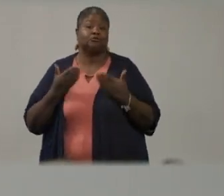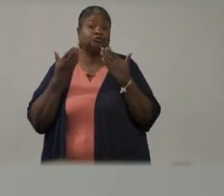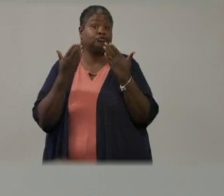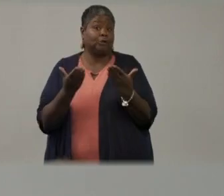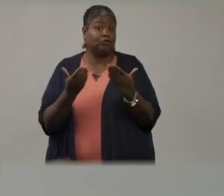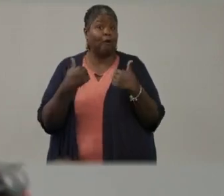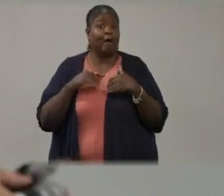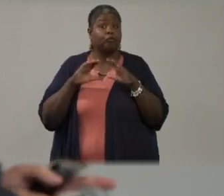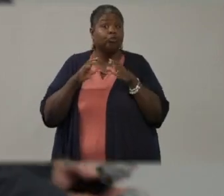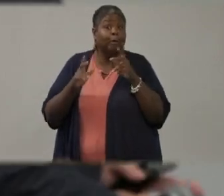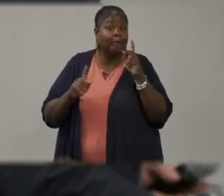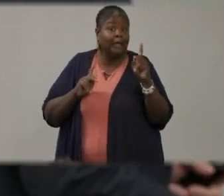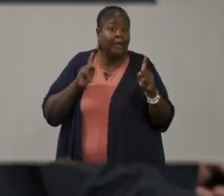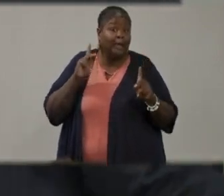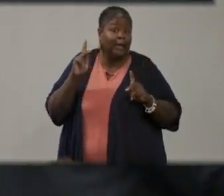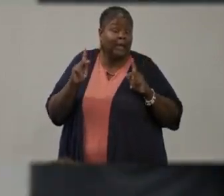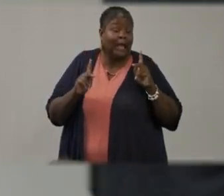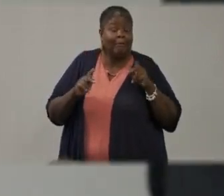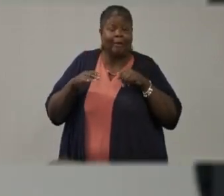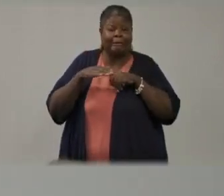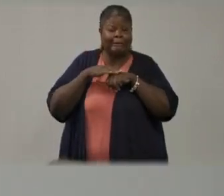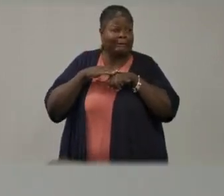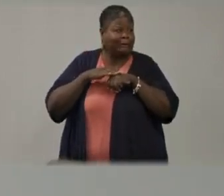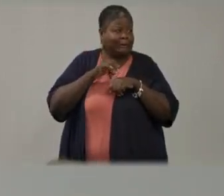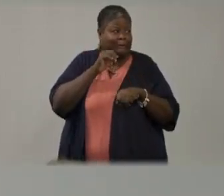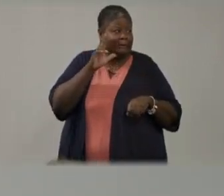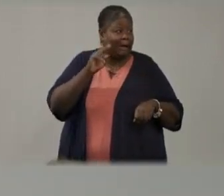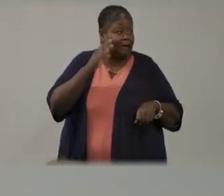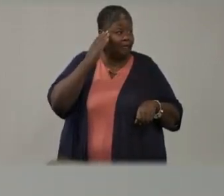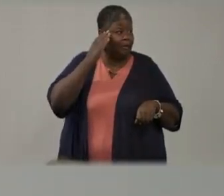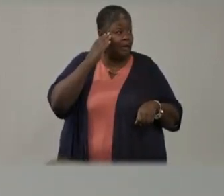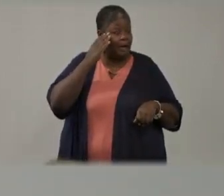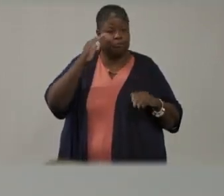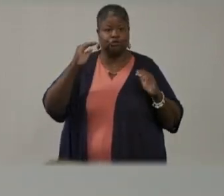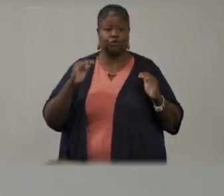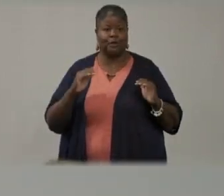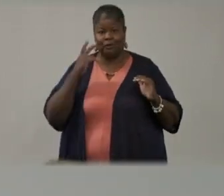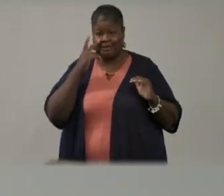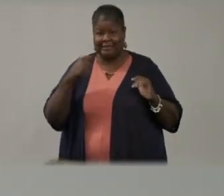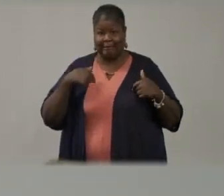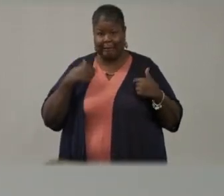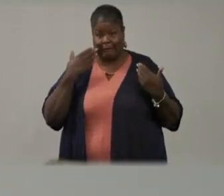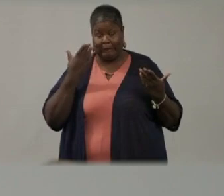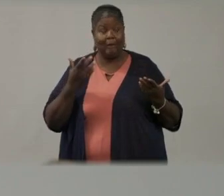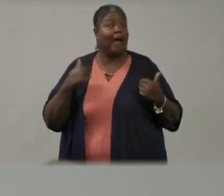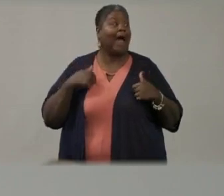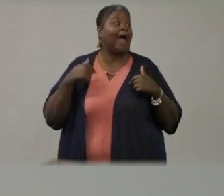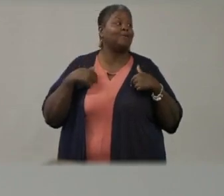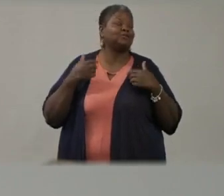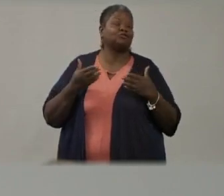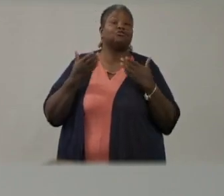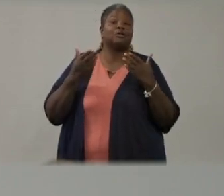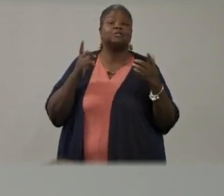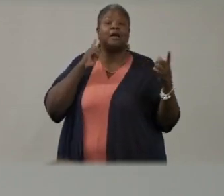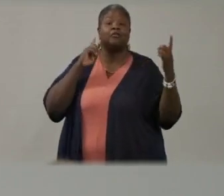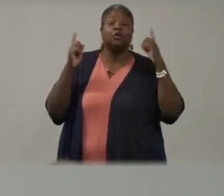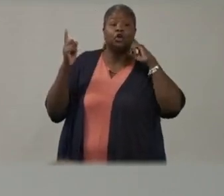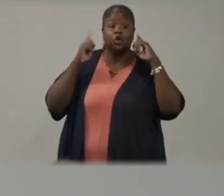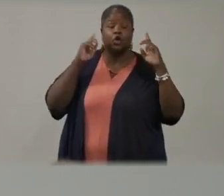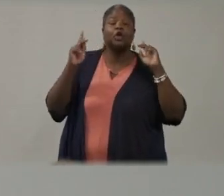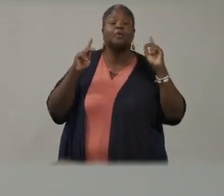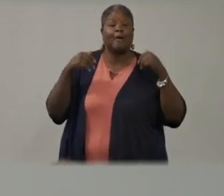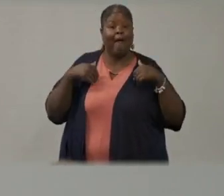a group of people that are very unfamiliar, sorry, I'm short, I don't know if y'all can see me. I would suggest, and I've heard a lot of people have